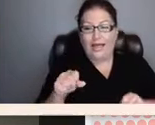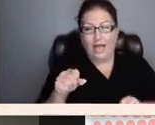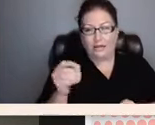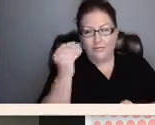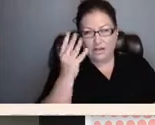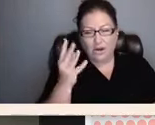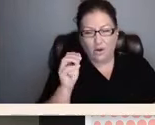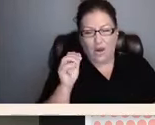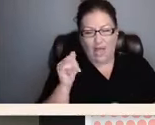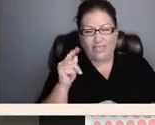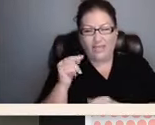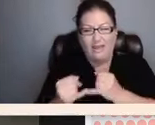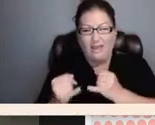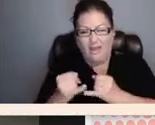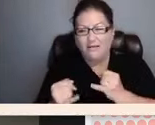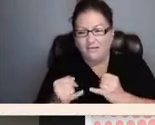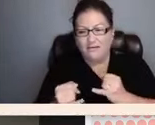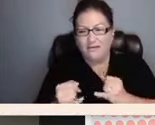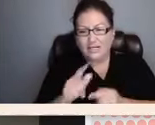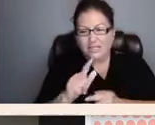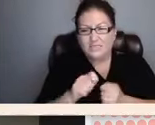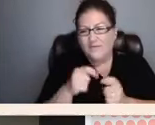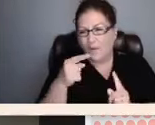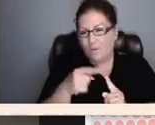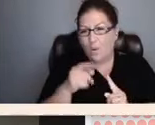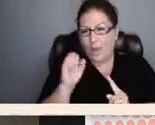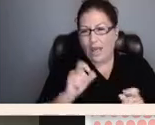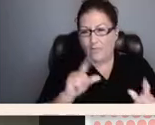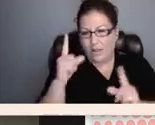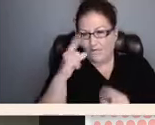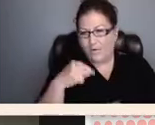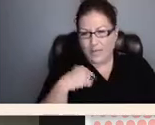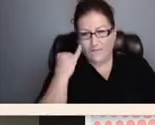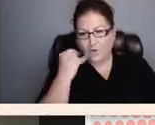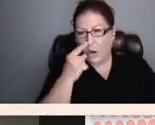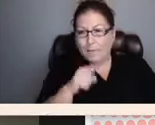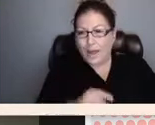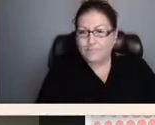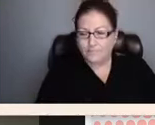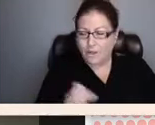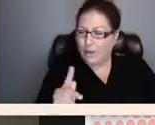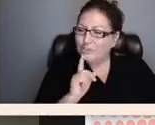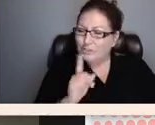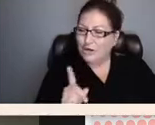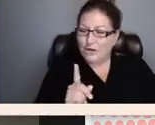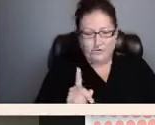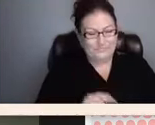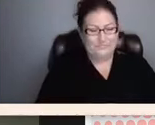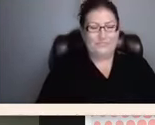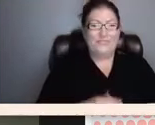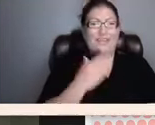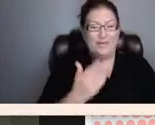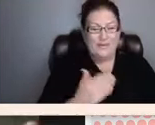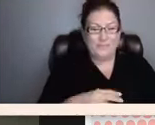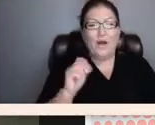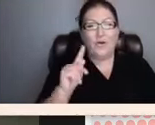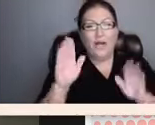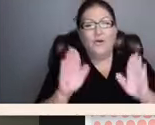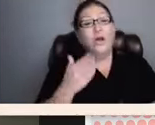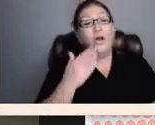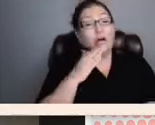end. At a specific point, you can pull up for me if you wouldn't mind. Sure, not at all. Thank you. Okay, great. So good